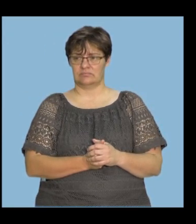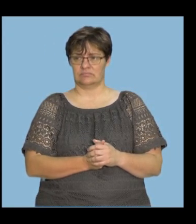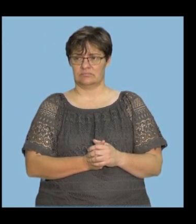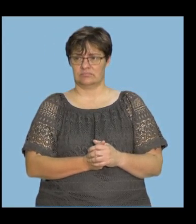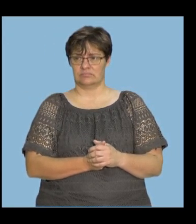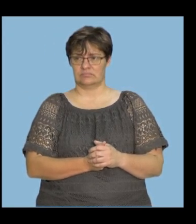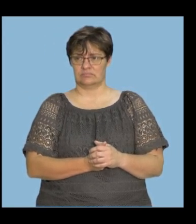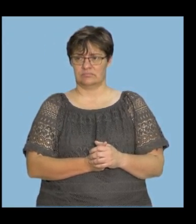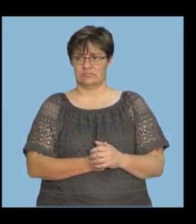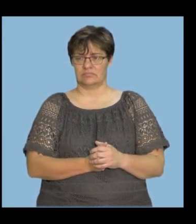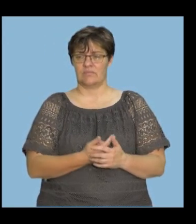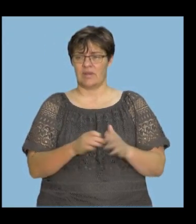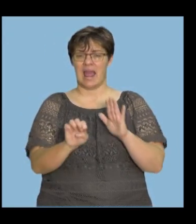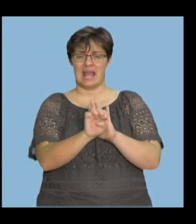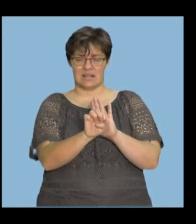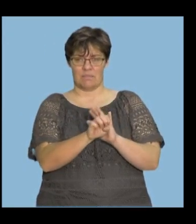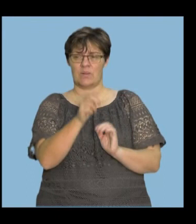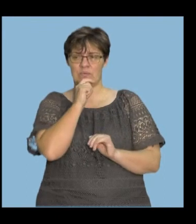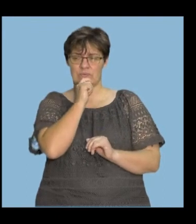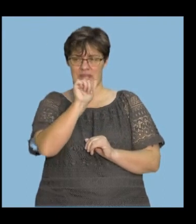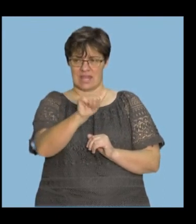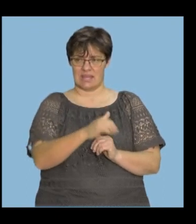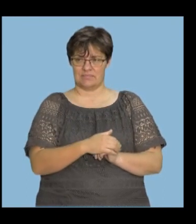I'm going to use an example using A.